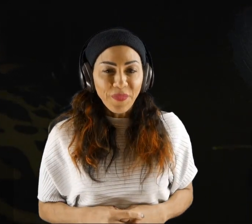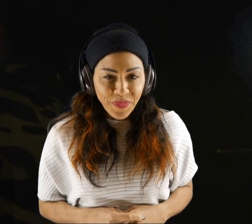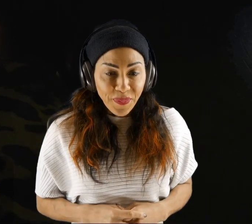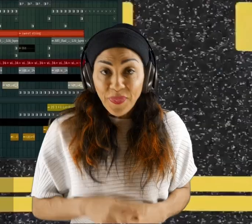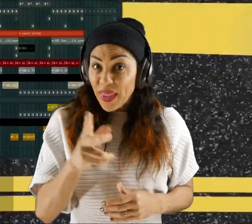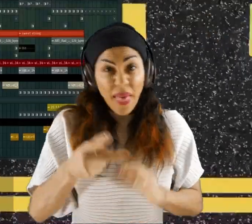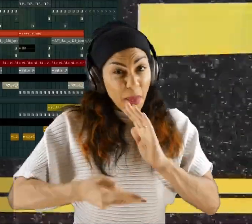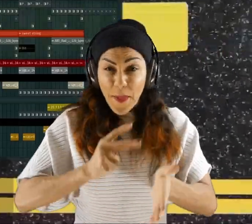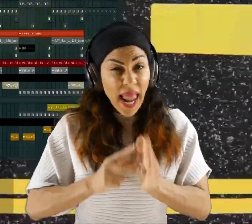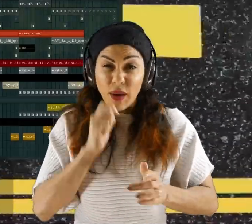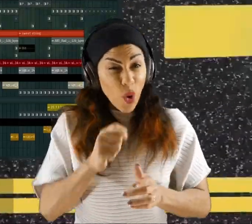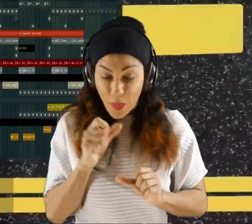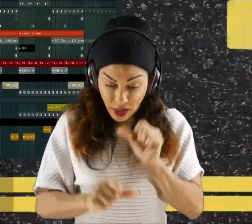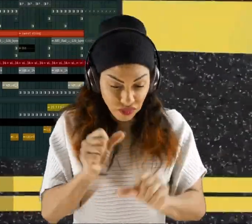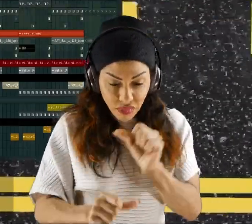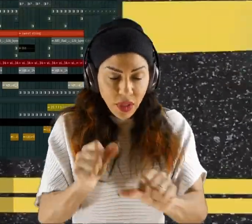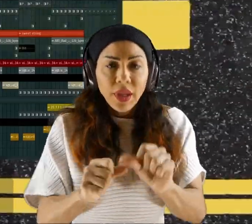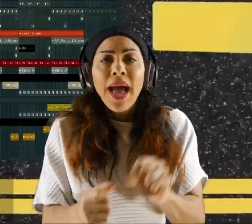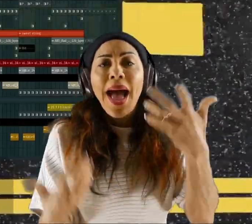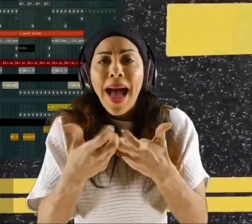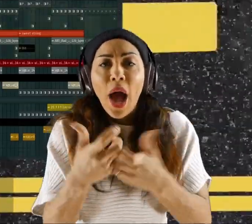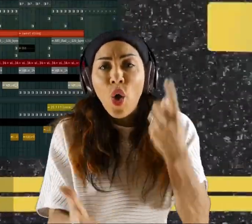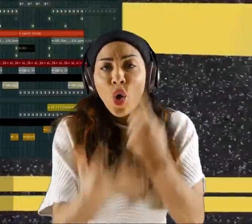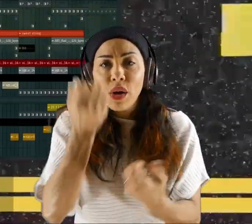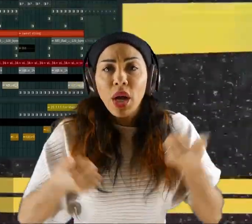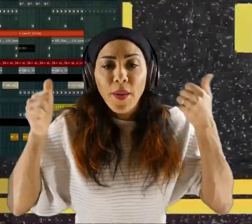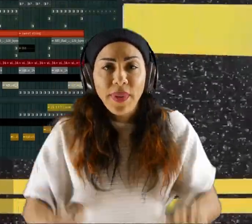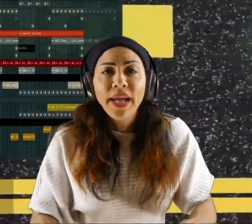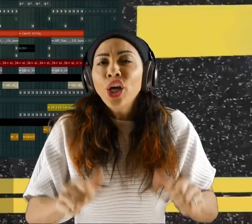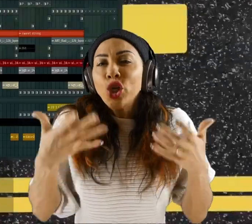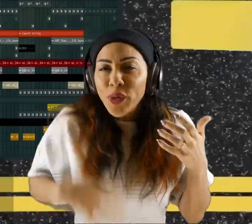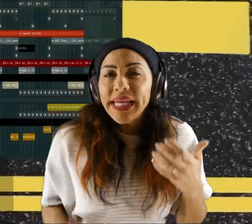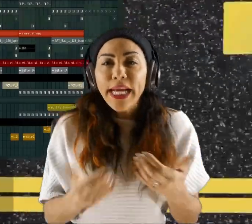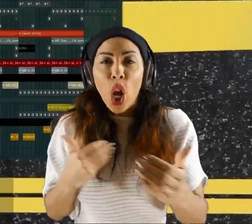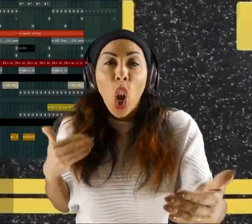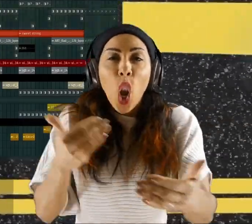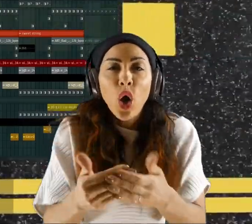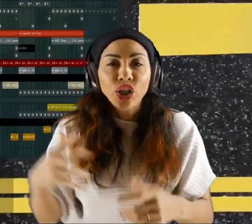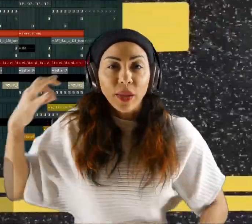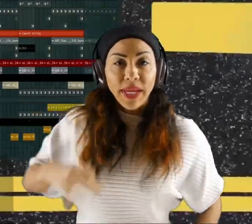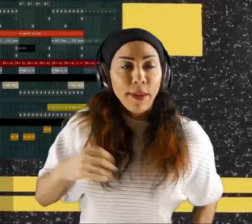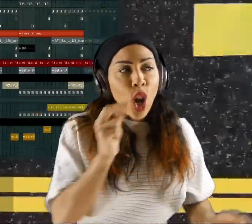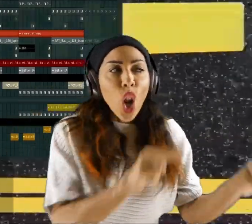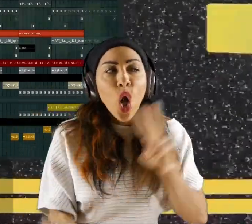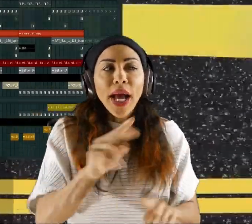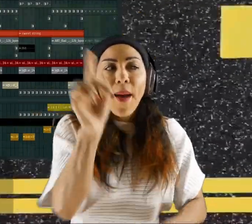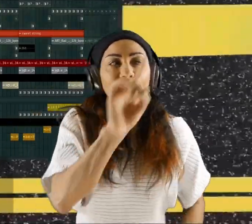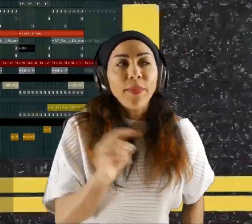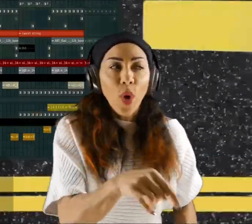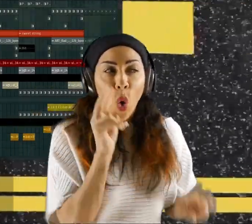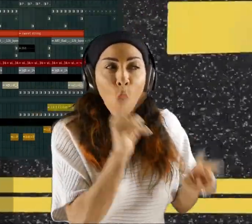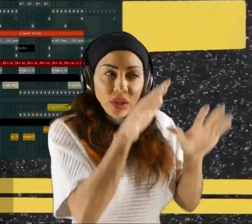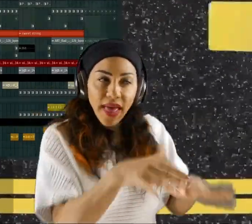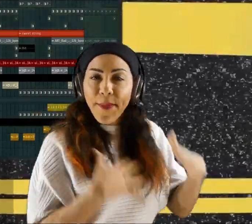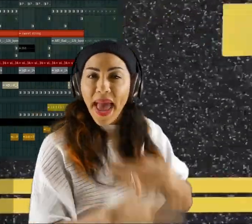out a route, but that plan assumes everything else stays the same. The key to completing this journey is making sure you can play some long-term games. Read the signals of the people around you and watch what they